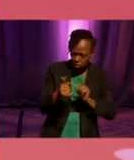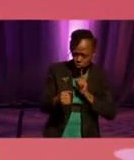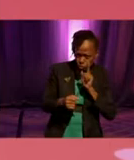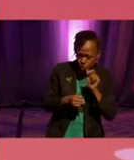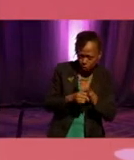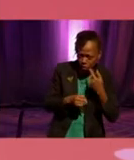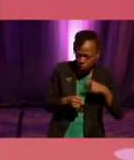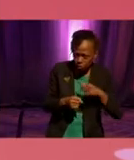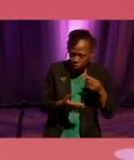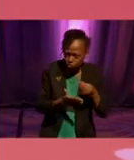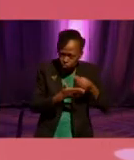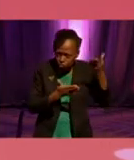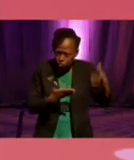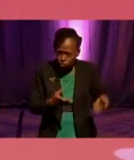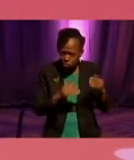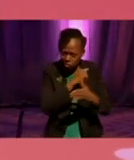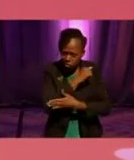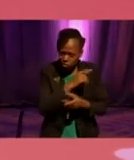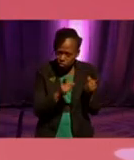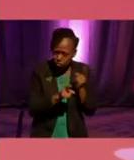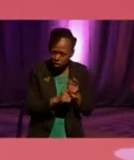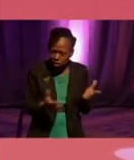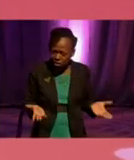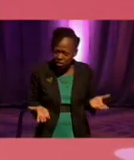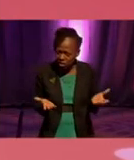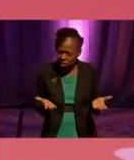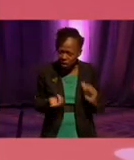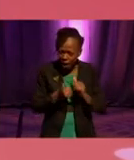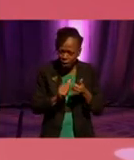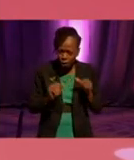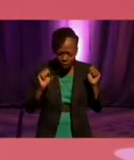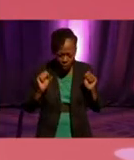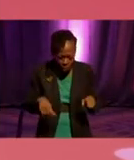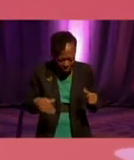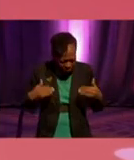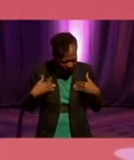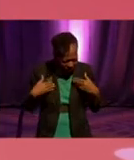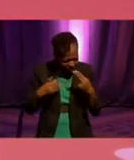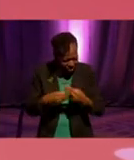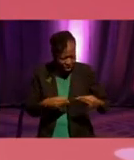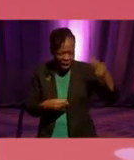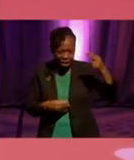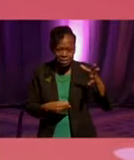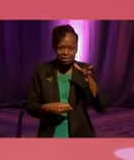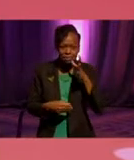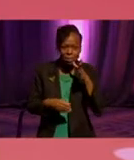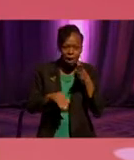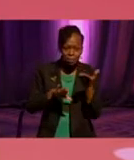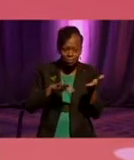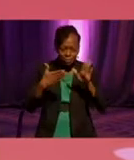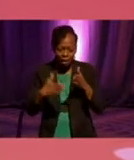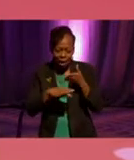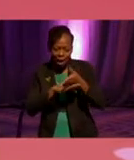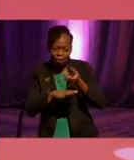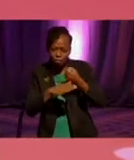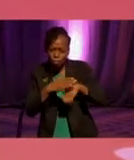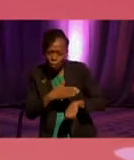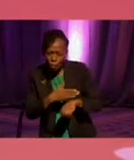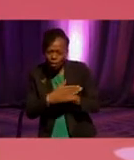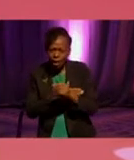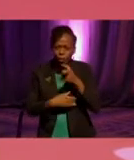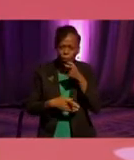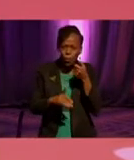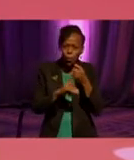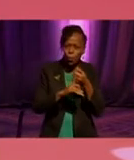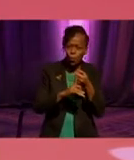world? How can we possibly have the highest maternal mortality rate? And who's being impacted?